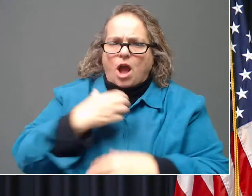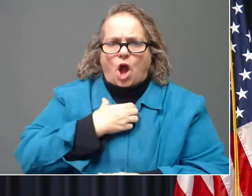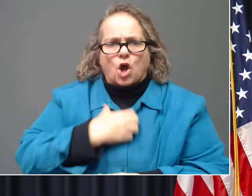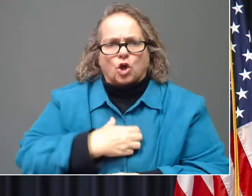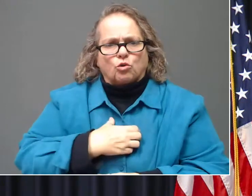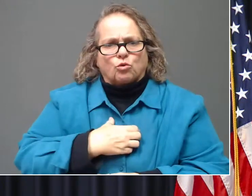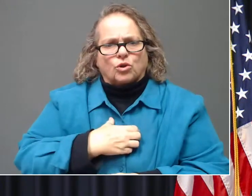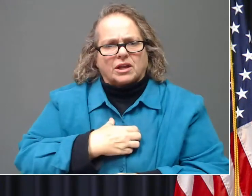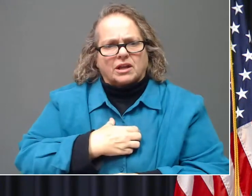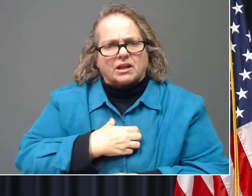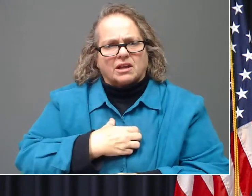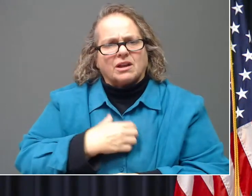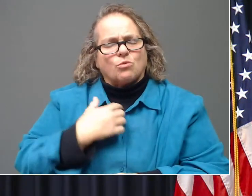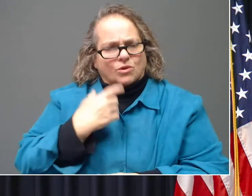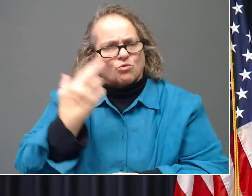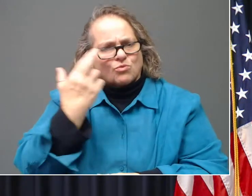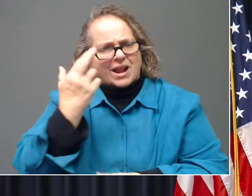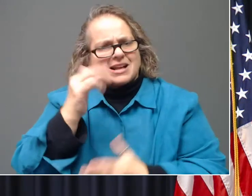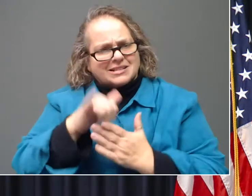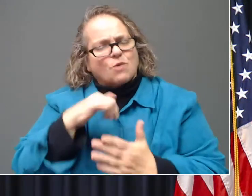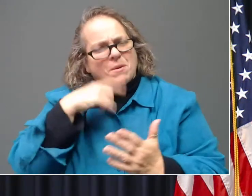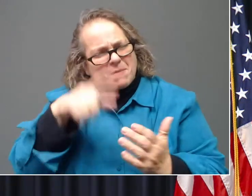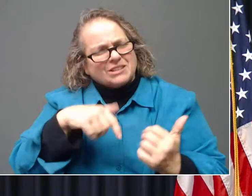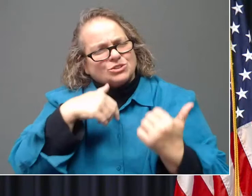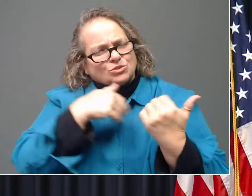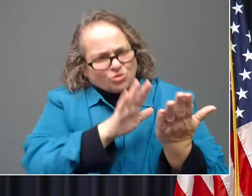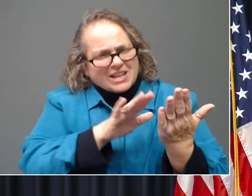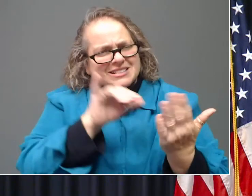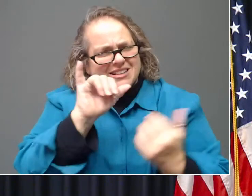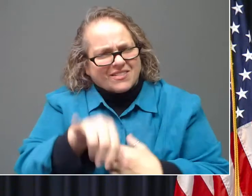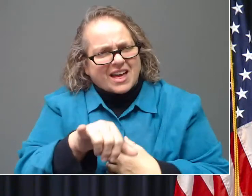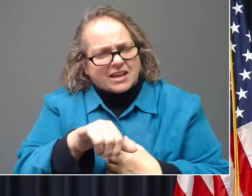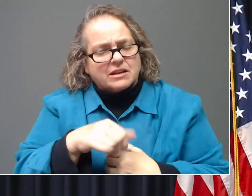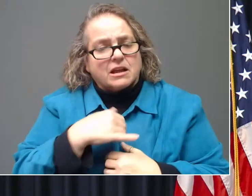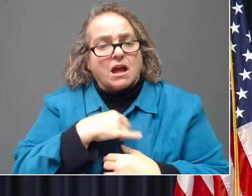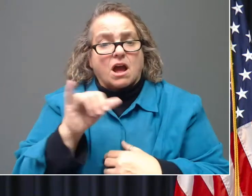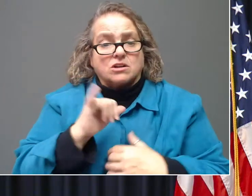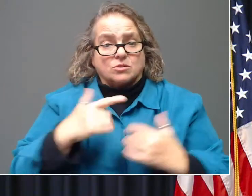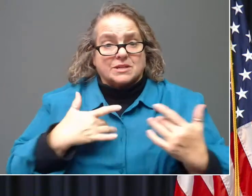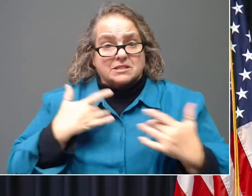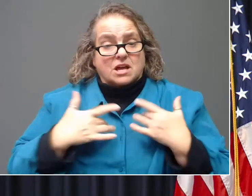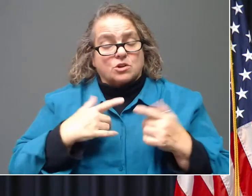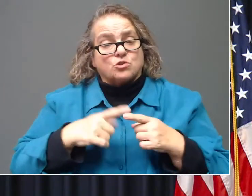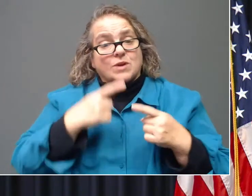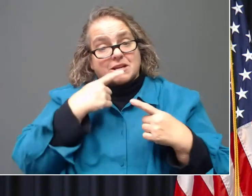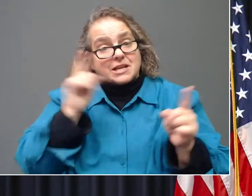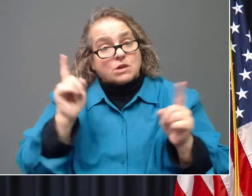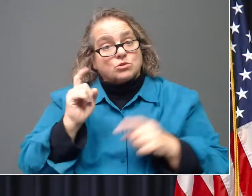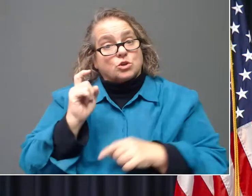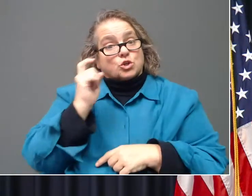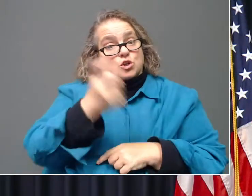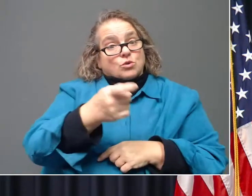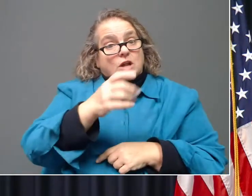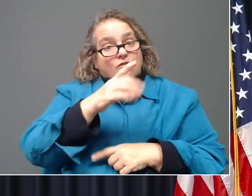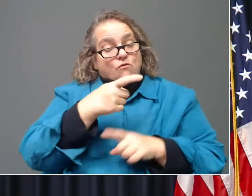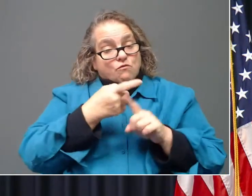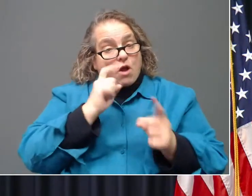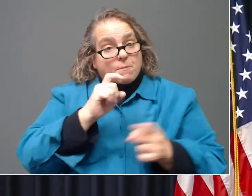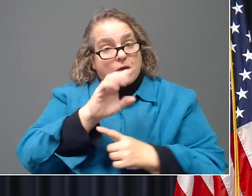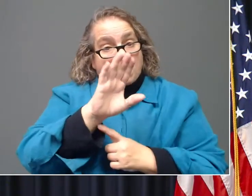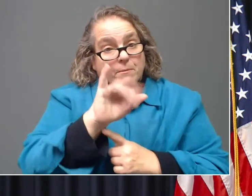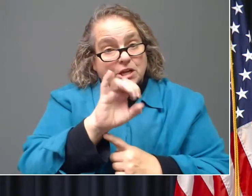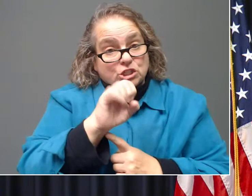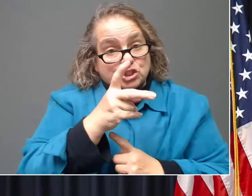to address. I was also excited to announce a donation from the Beshear Coleman Inaugural Fund of